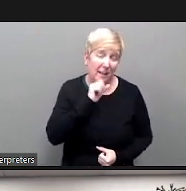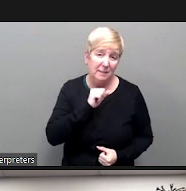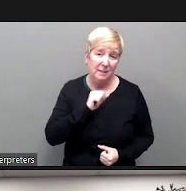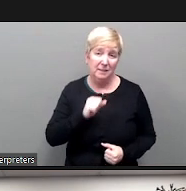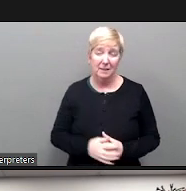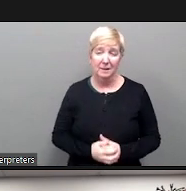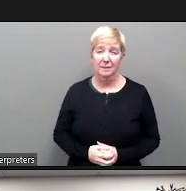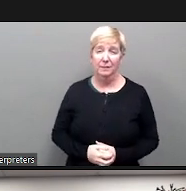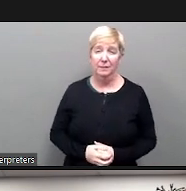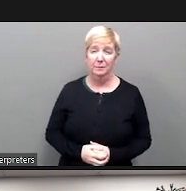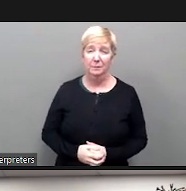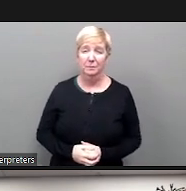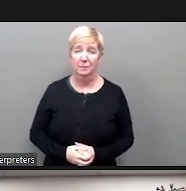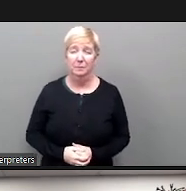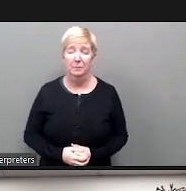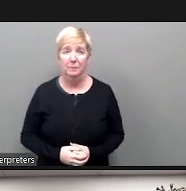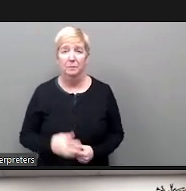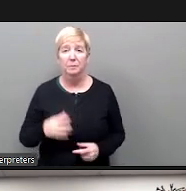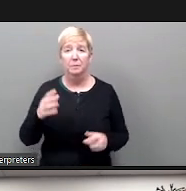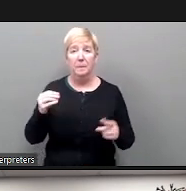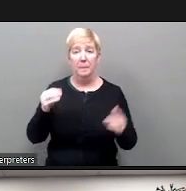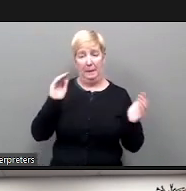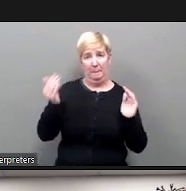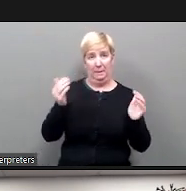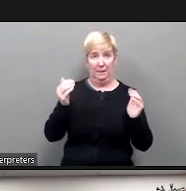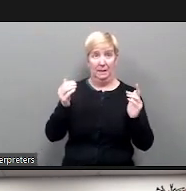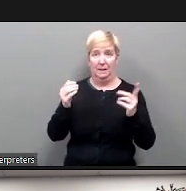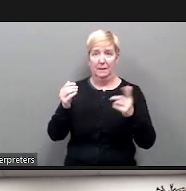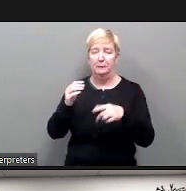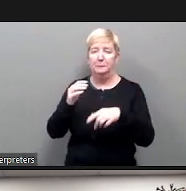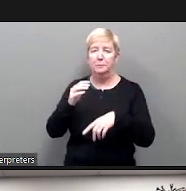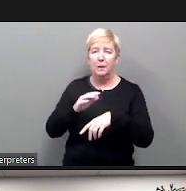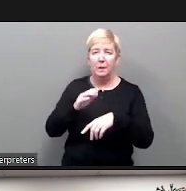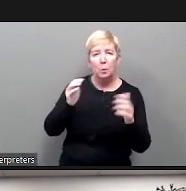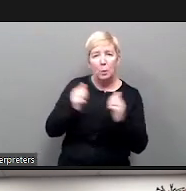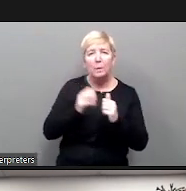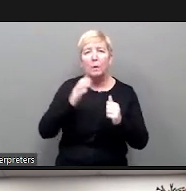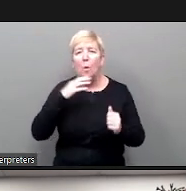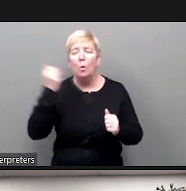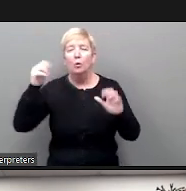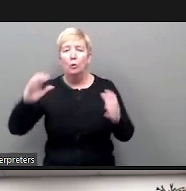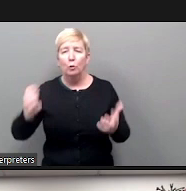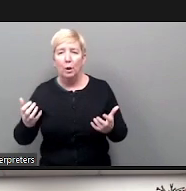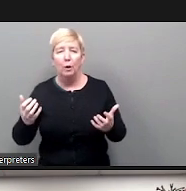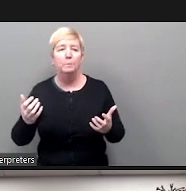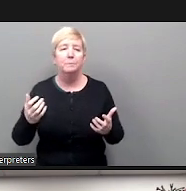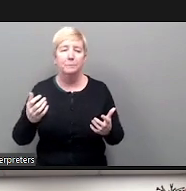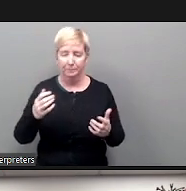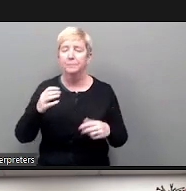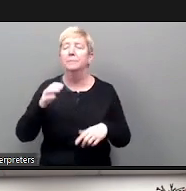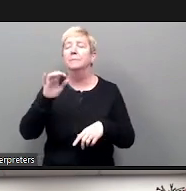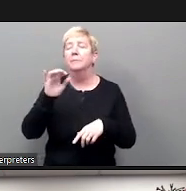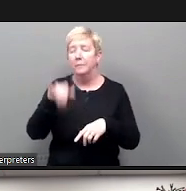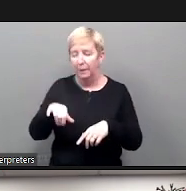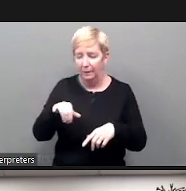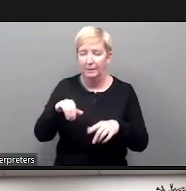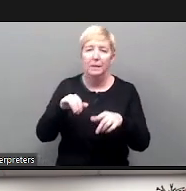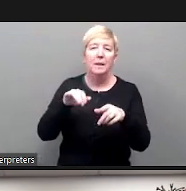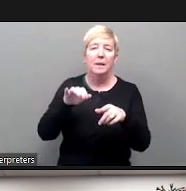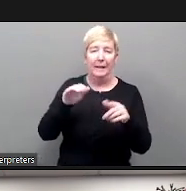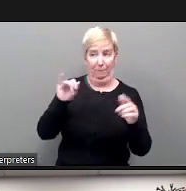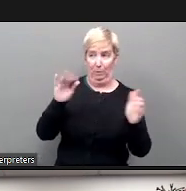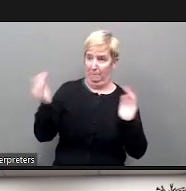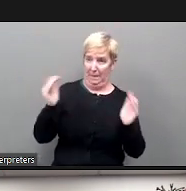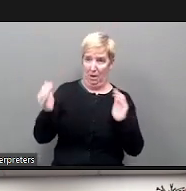comparatively. But, if you compare it to 65-plus-year-olds, which is the group that David's like, those people went out and got their vaccines. They really